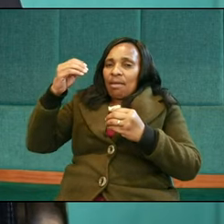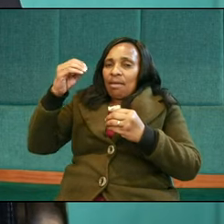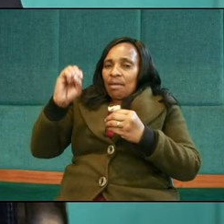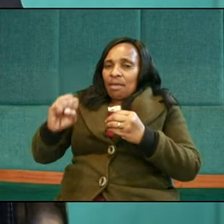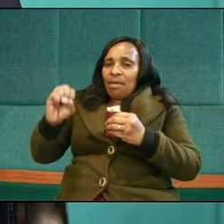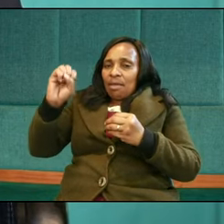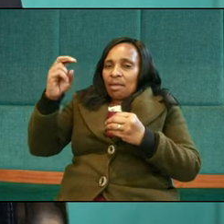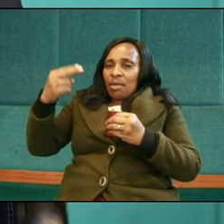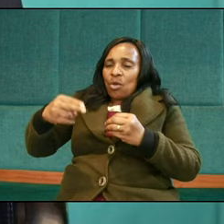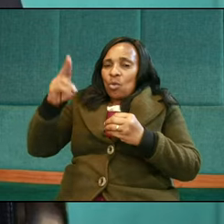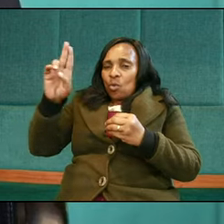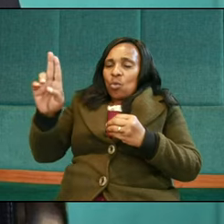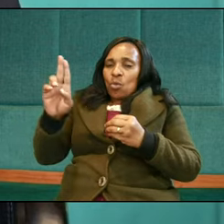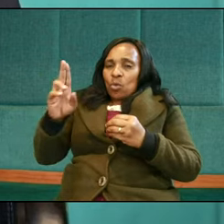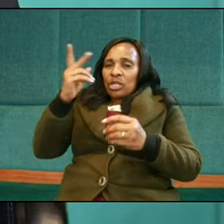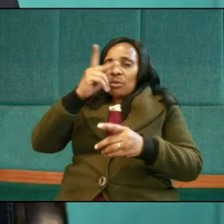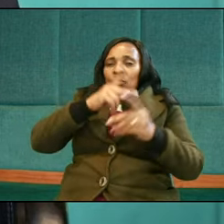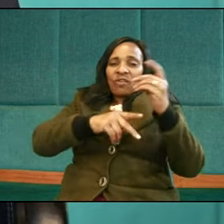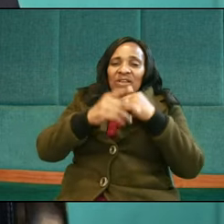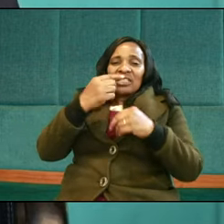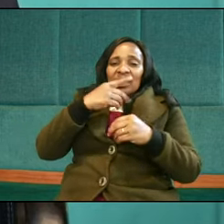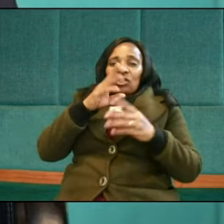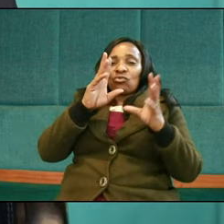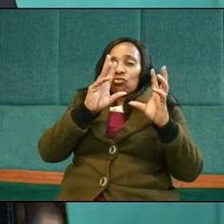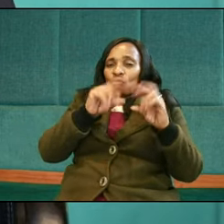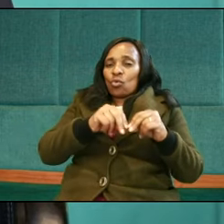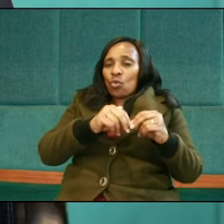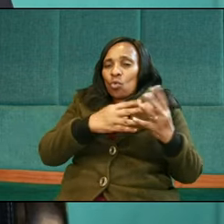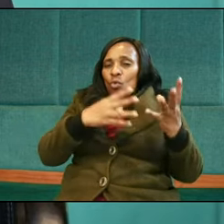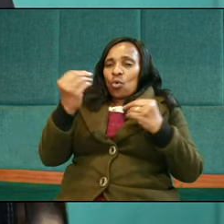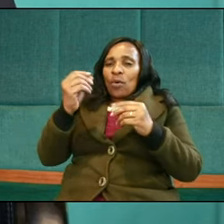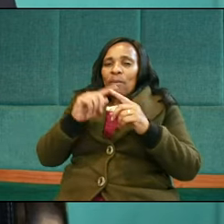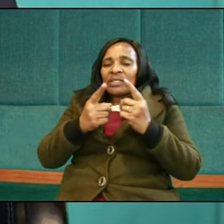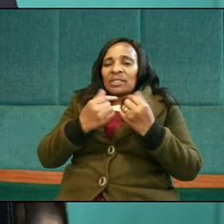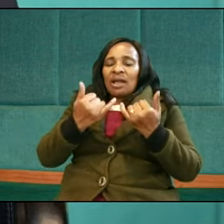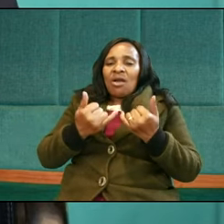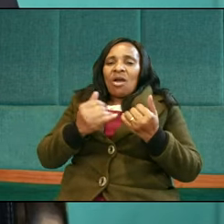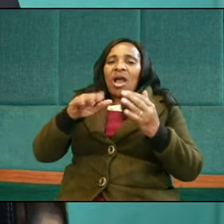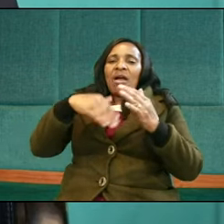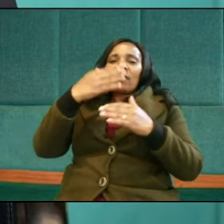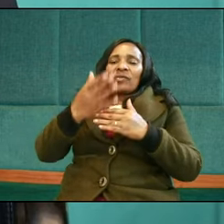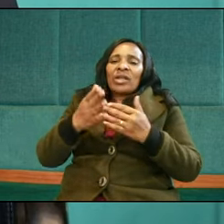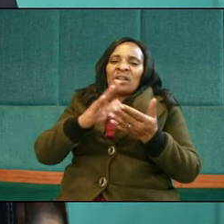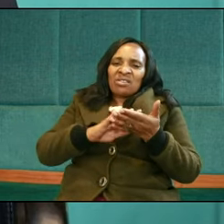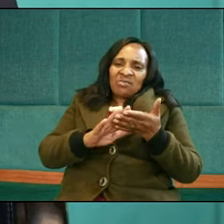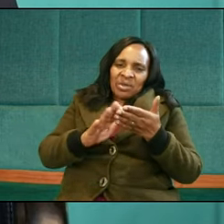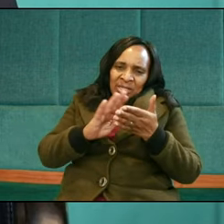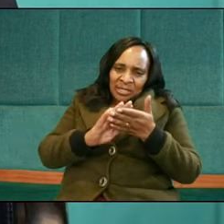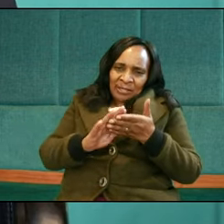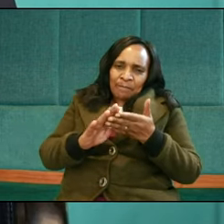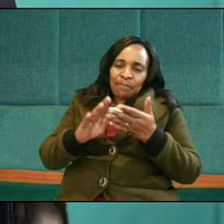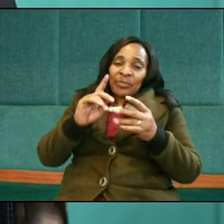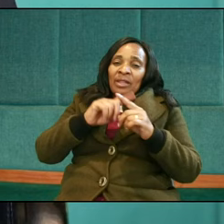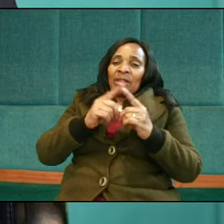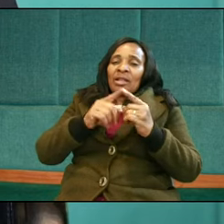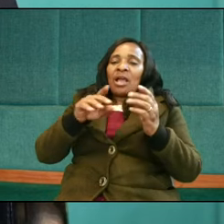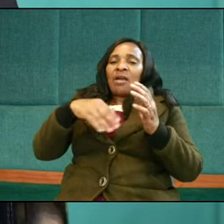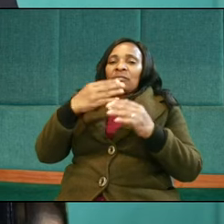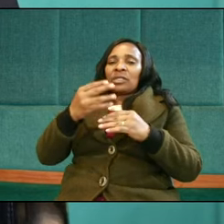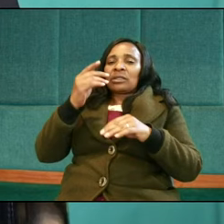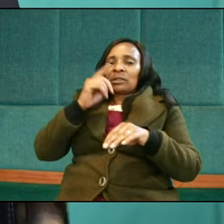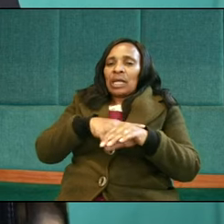the Lord told you not to go, but you went. But he repented, and from that time